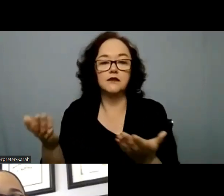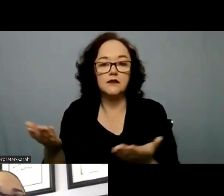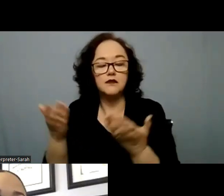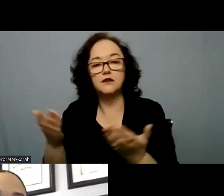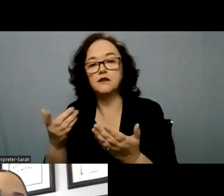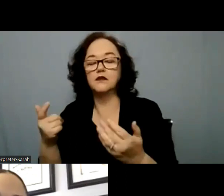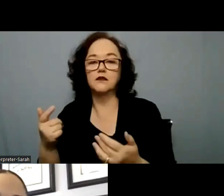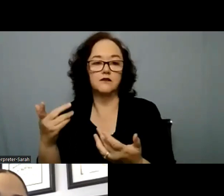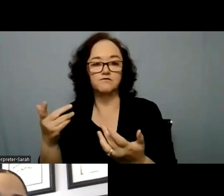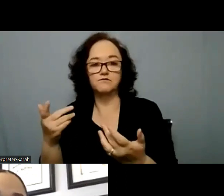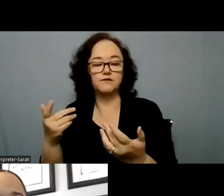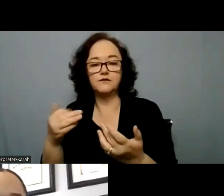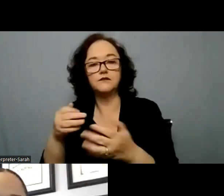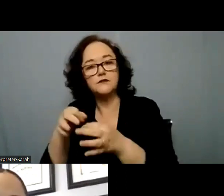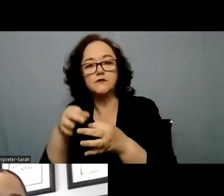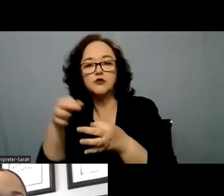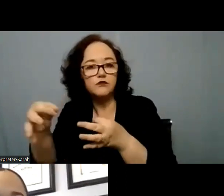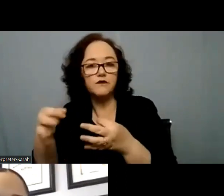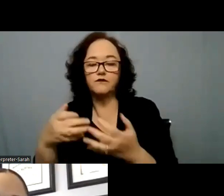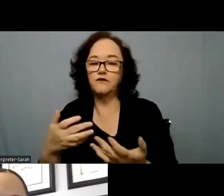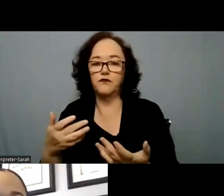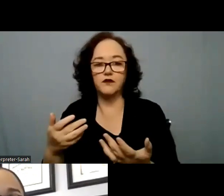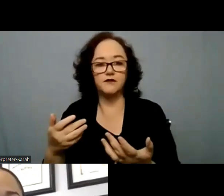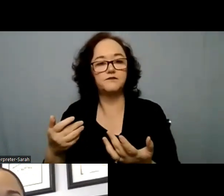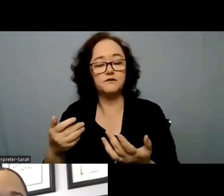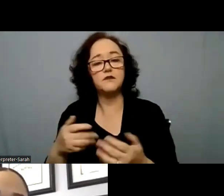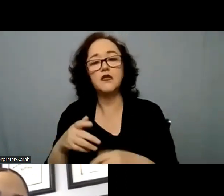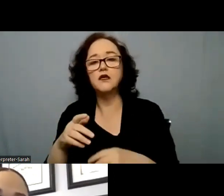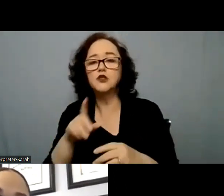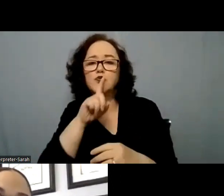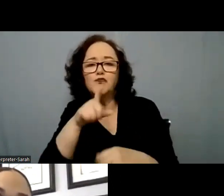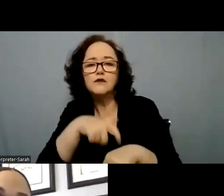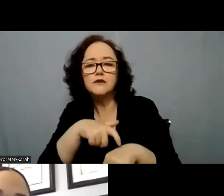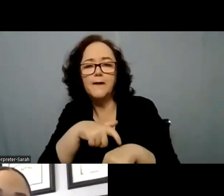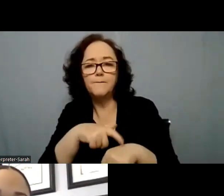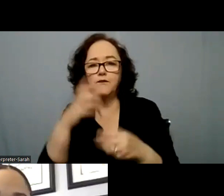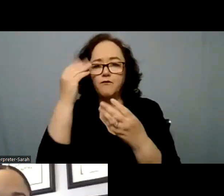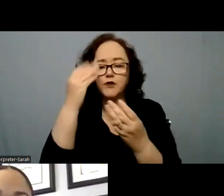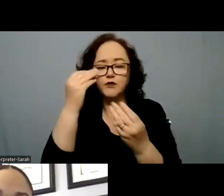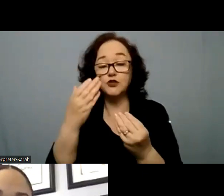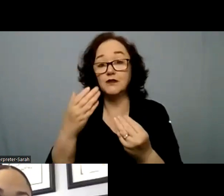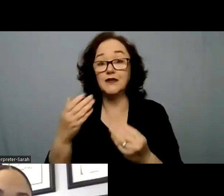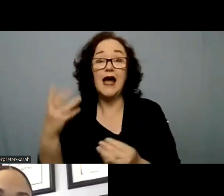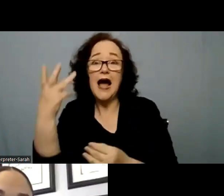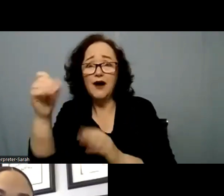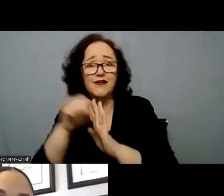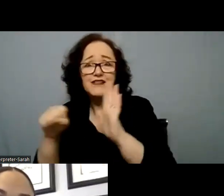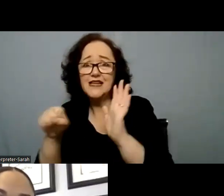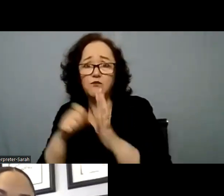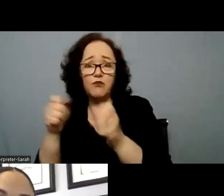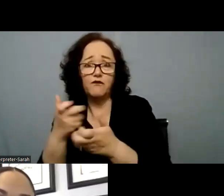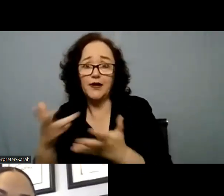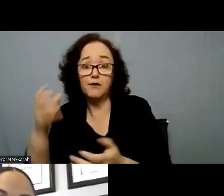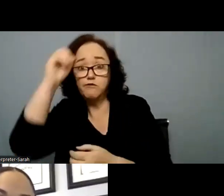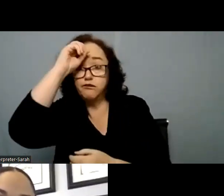just real-time information that is available in the state that those out-of-state providers would not have access to.